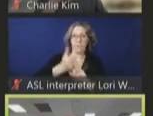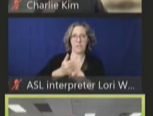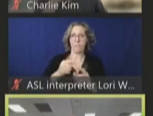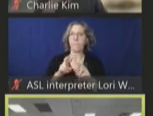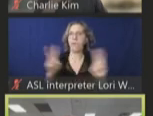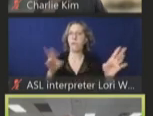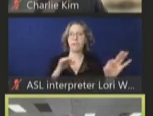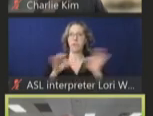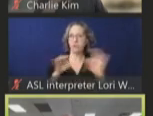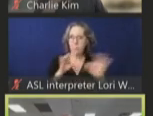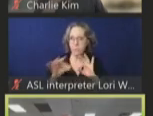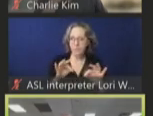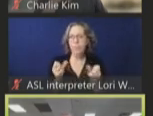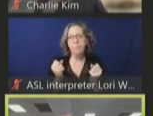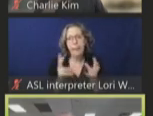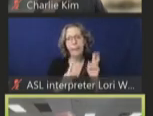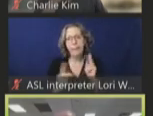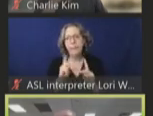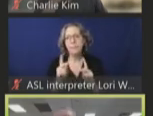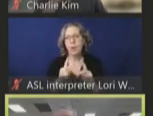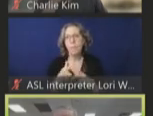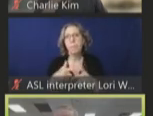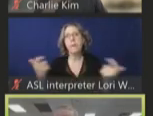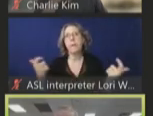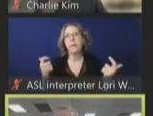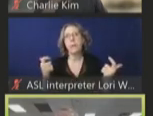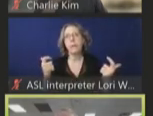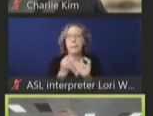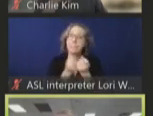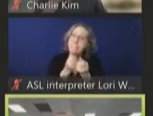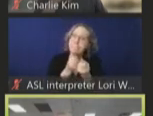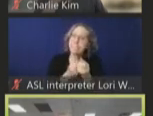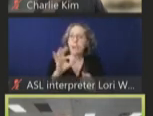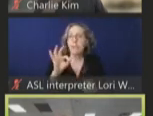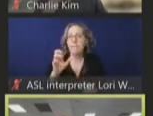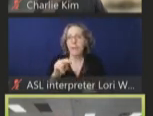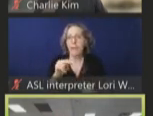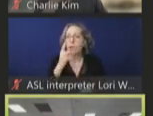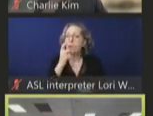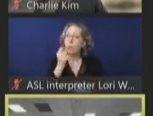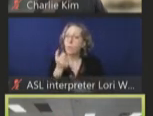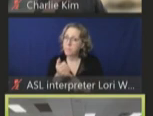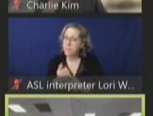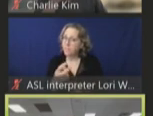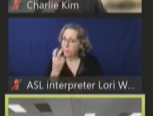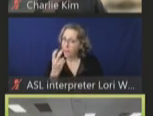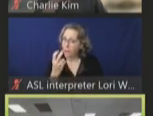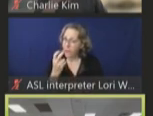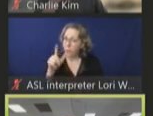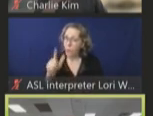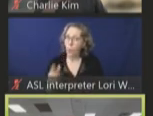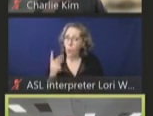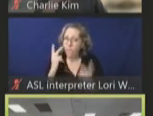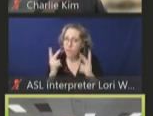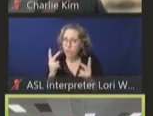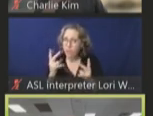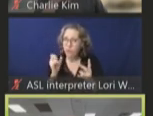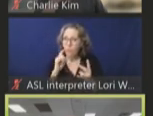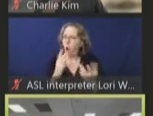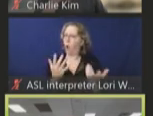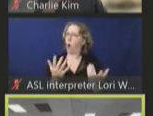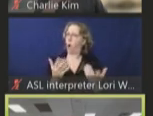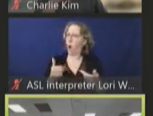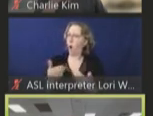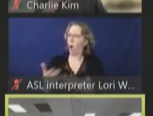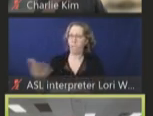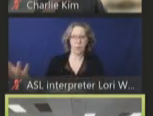are big baseball fans within the blind, low vision community. And so we obviously wanted to